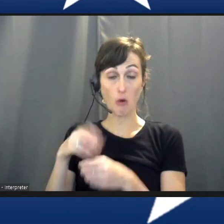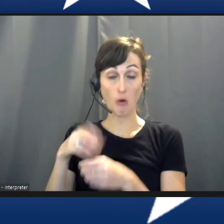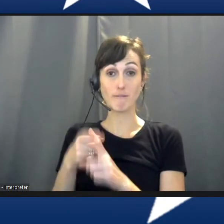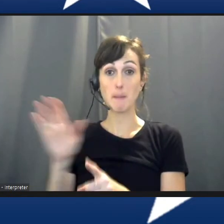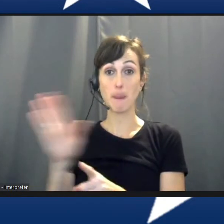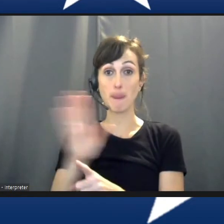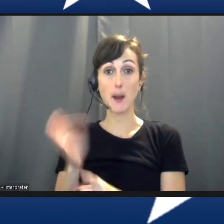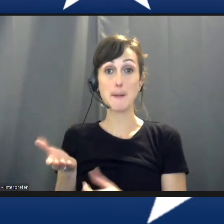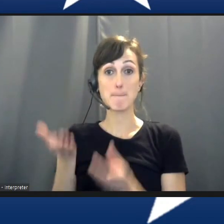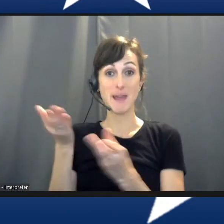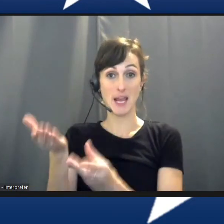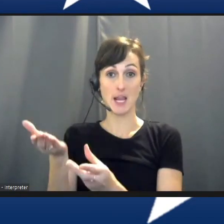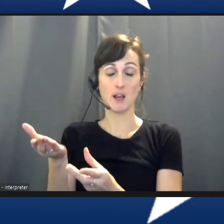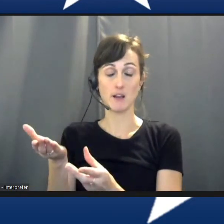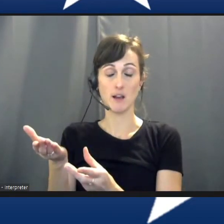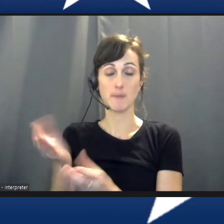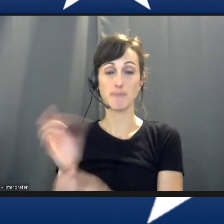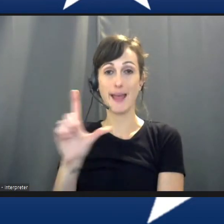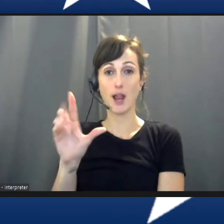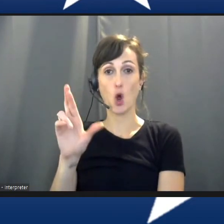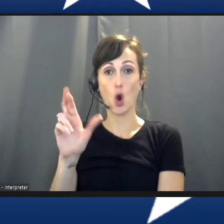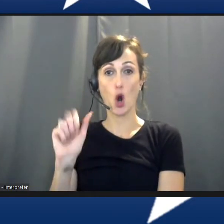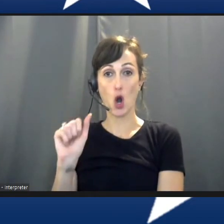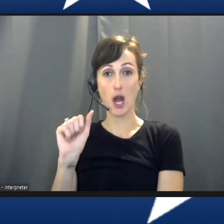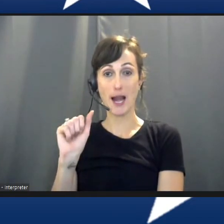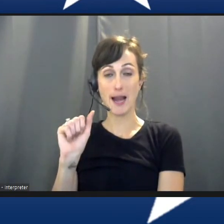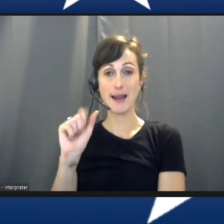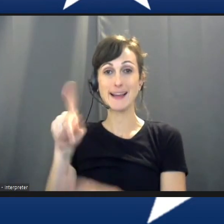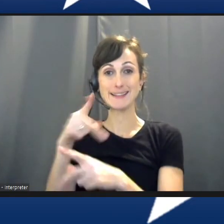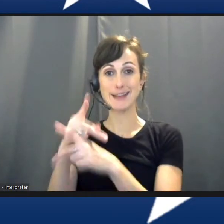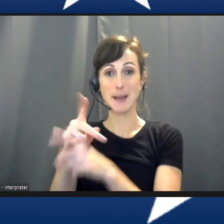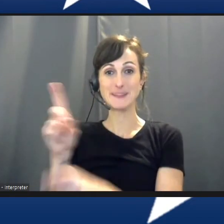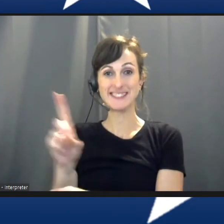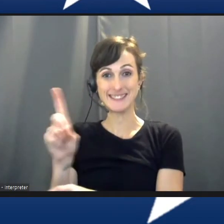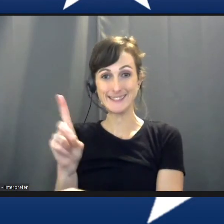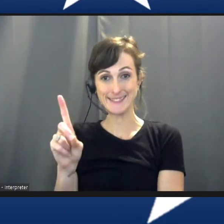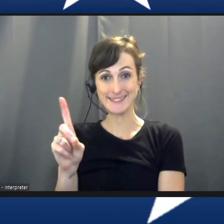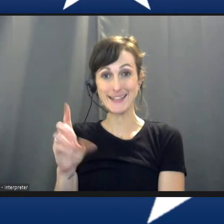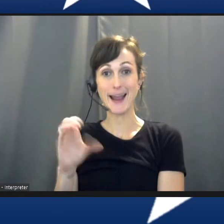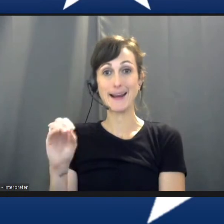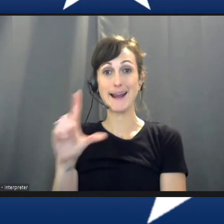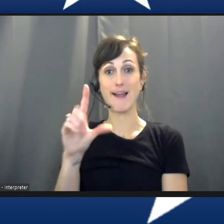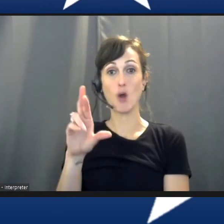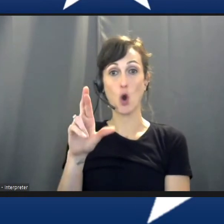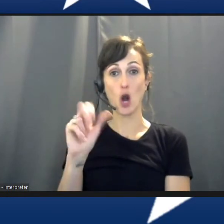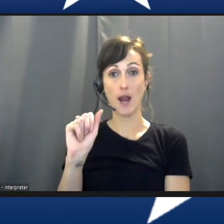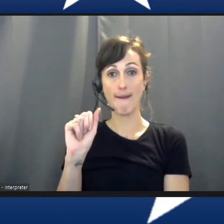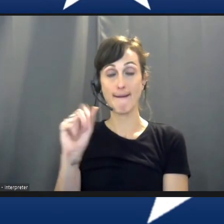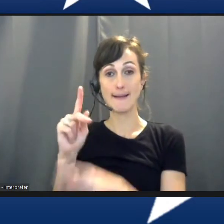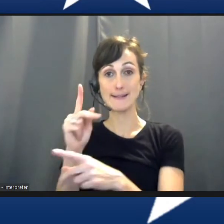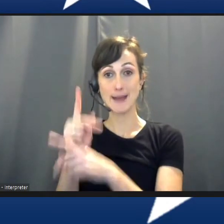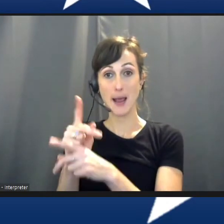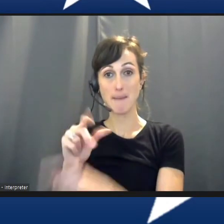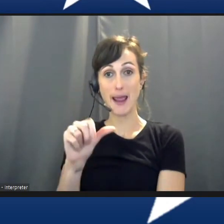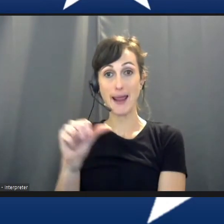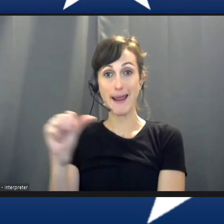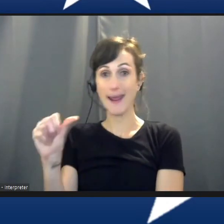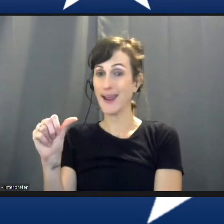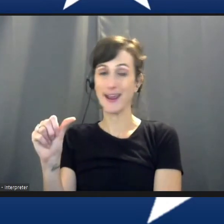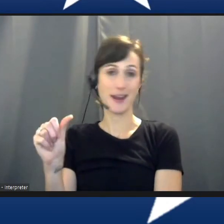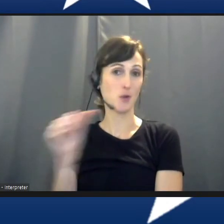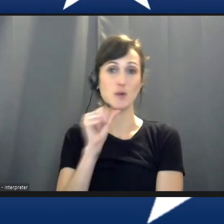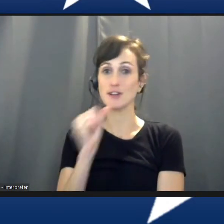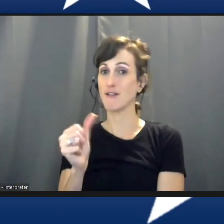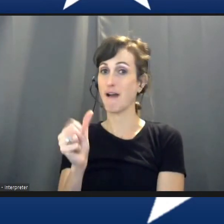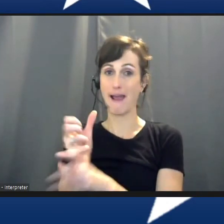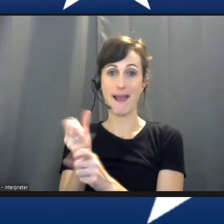bid LRA type D and LRA type AA. We didn't ask for that,